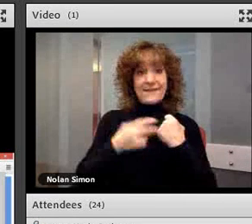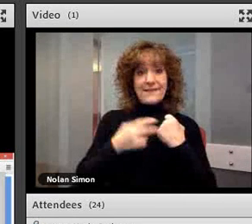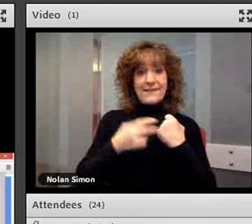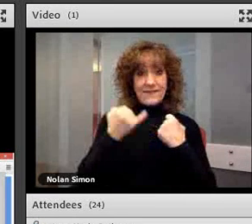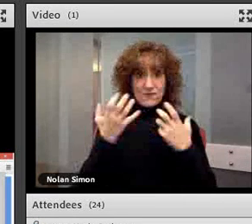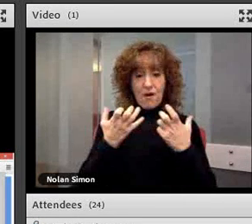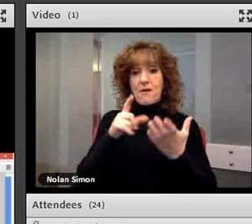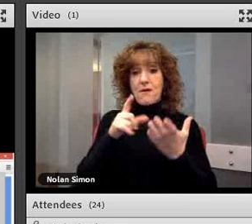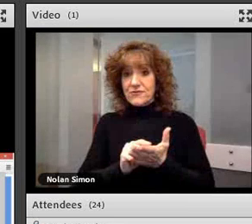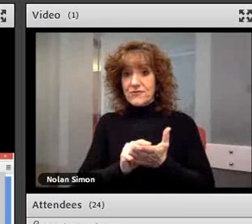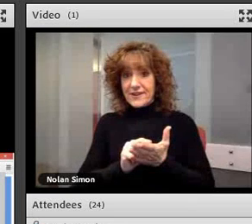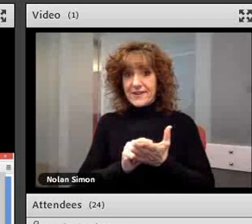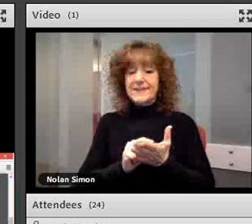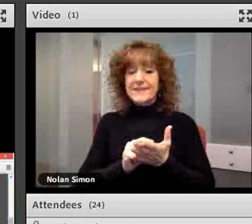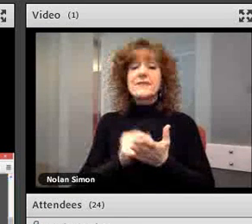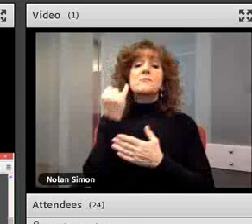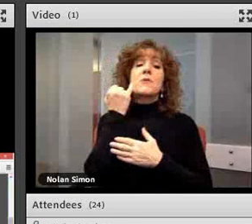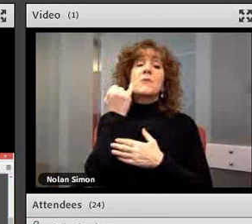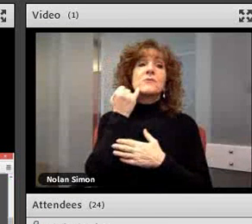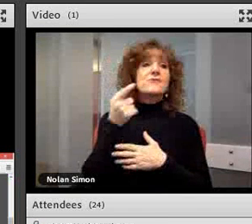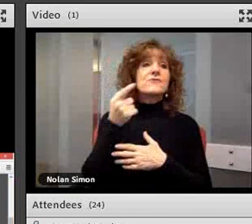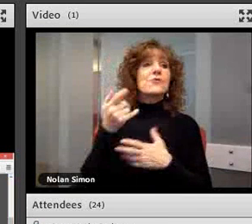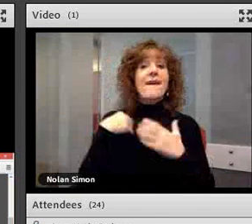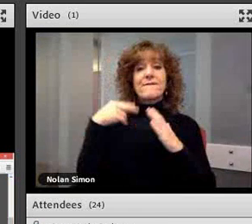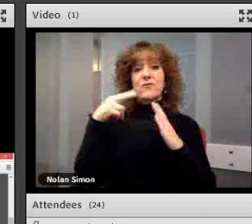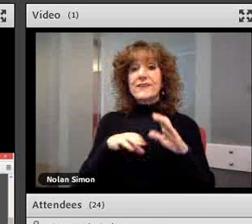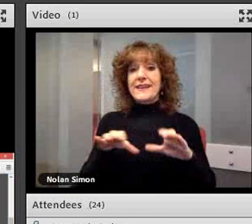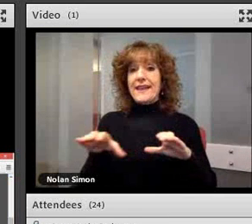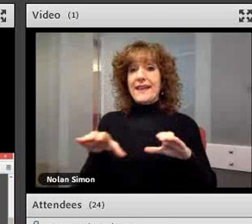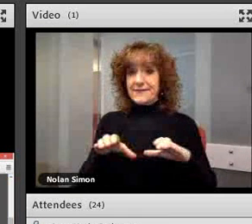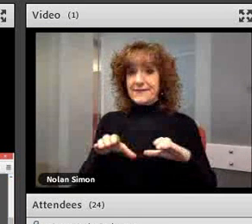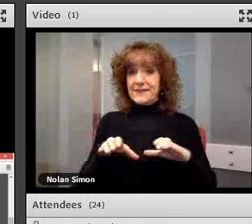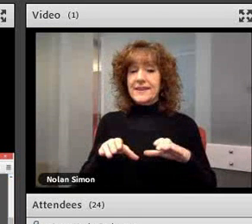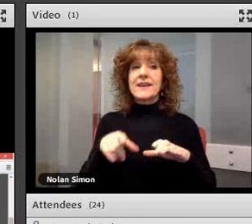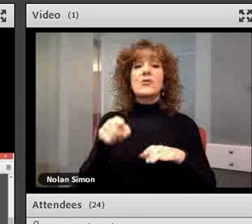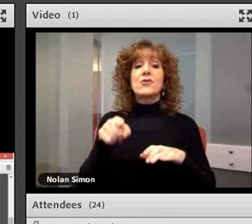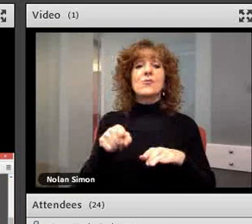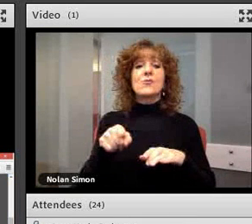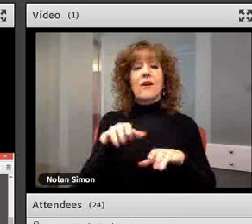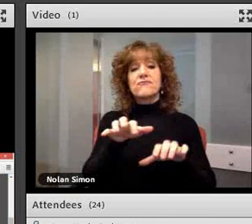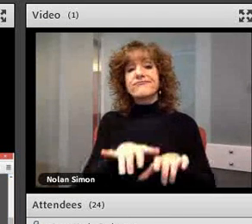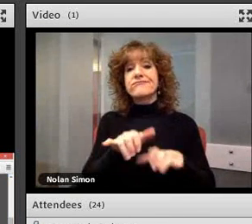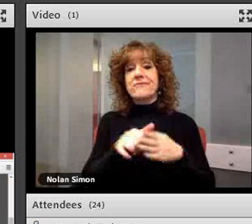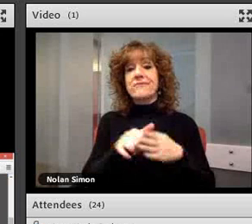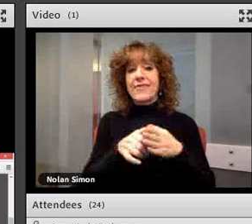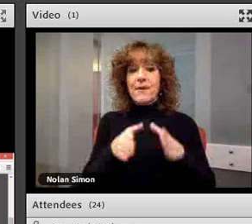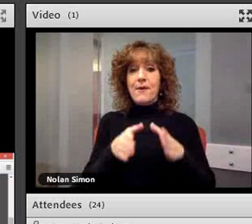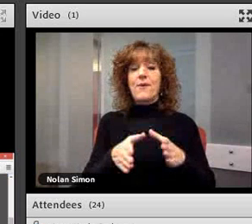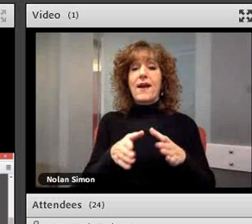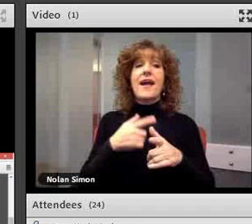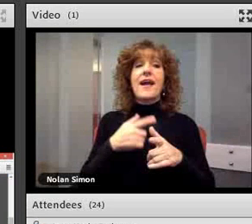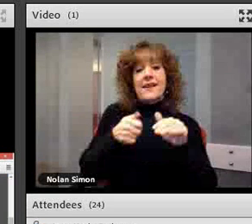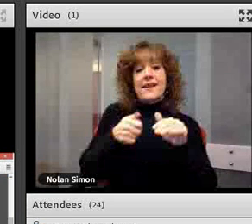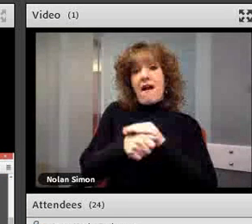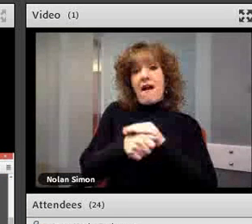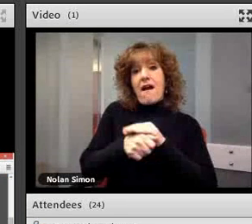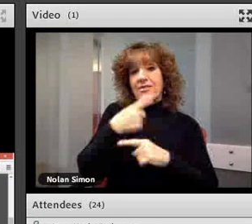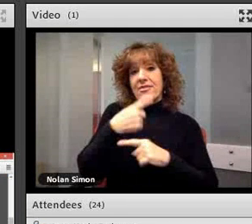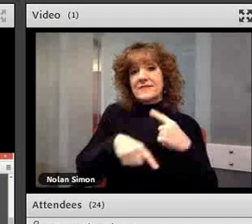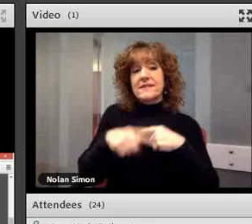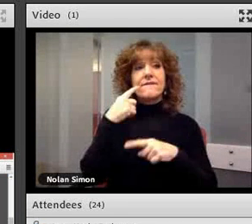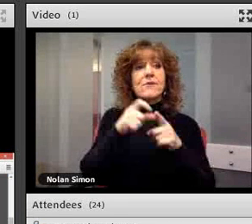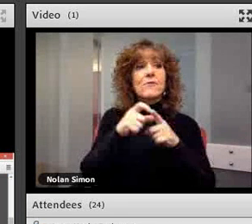Okay, so for example, if you had a reading activity, you could put it in this way. You could hide the signs or words that you think